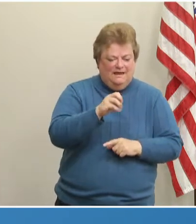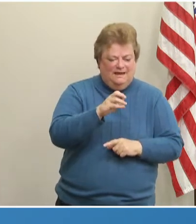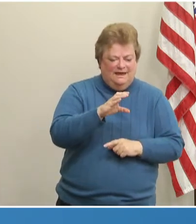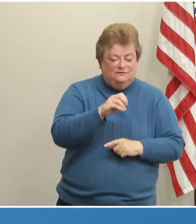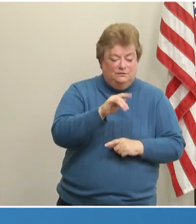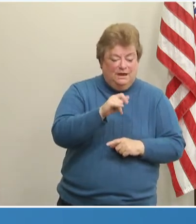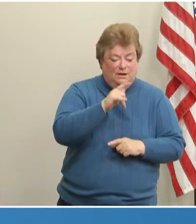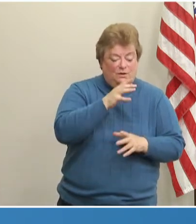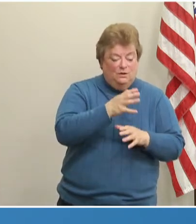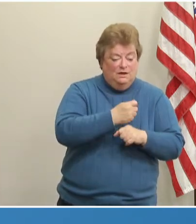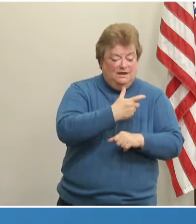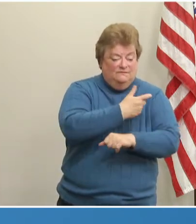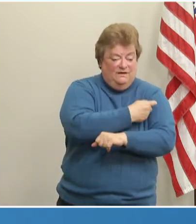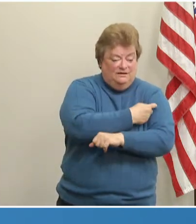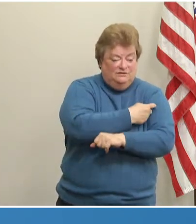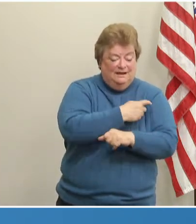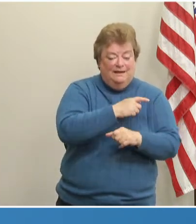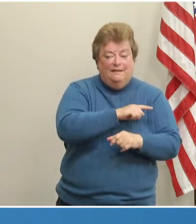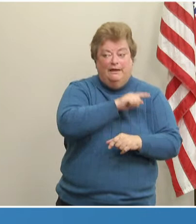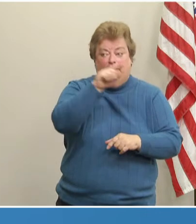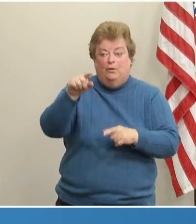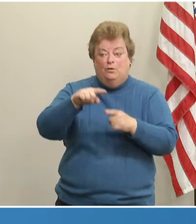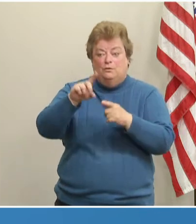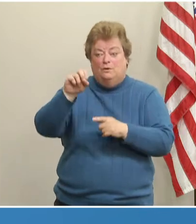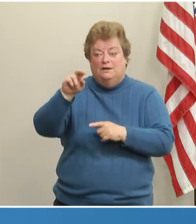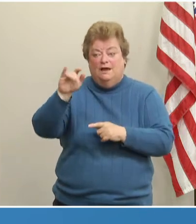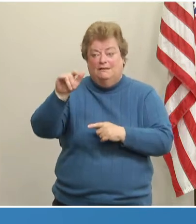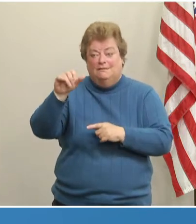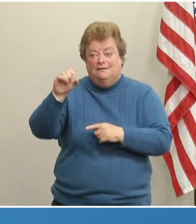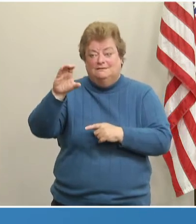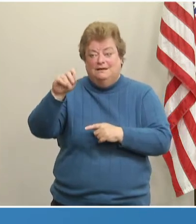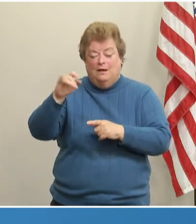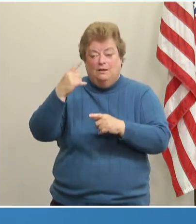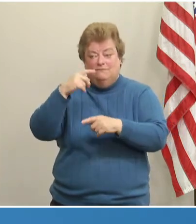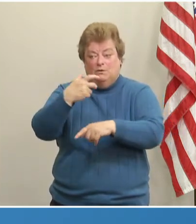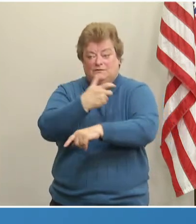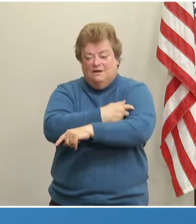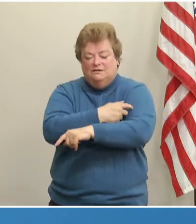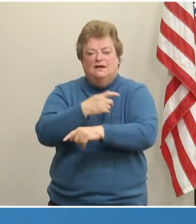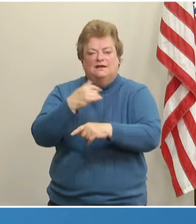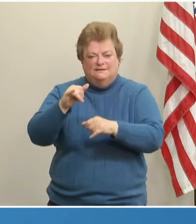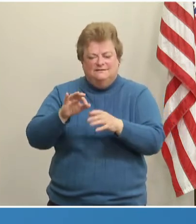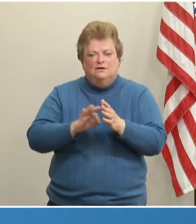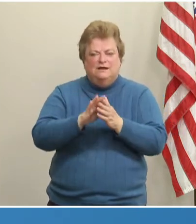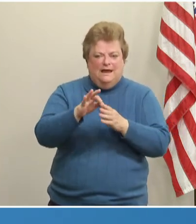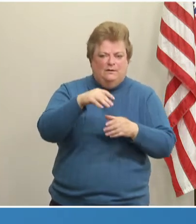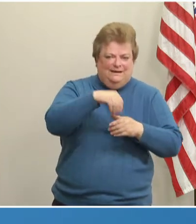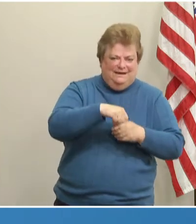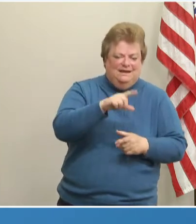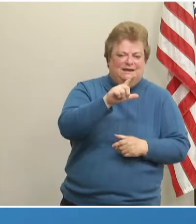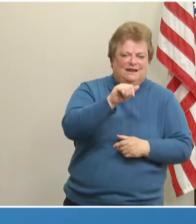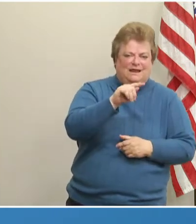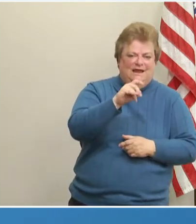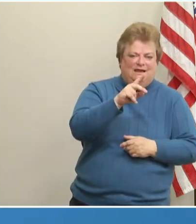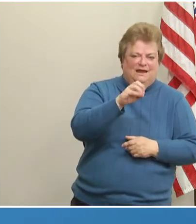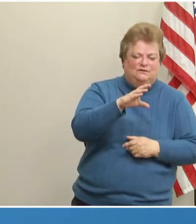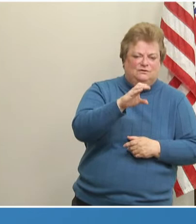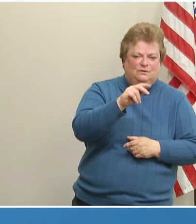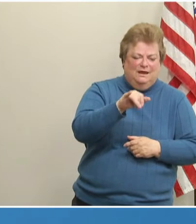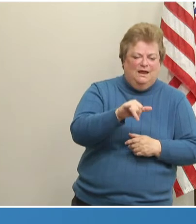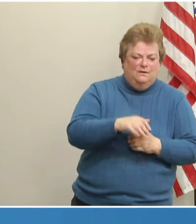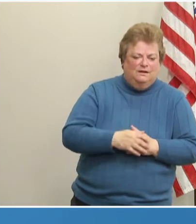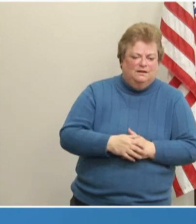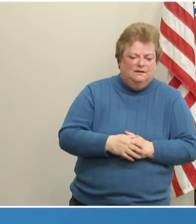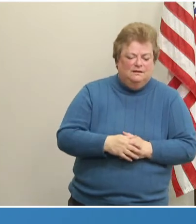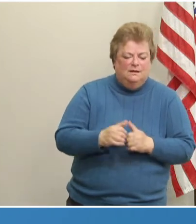get vaccinated in Douglas County or other places, they are counted in Lancaster County's number. Majority